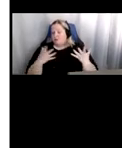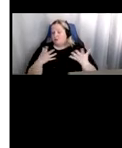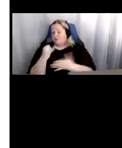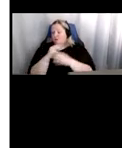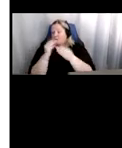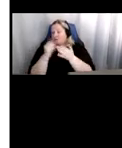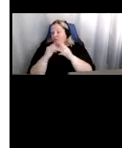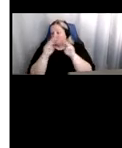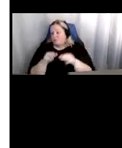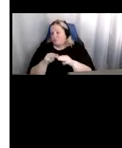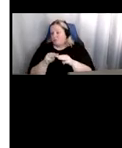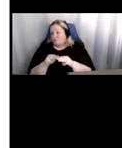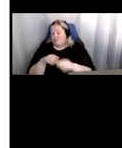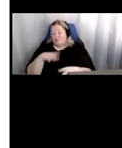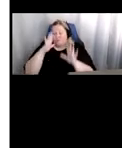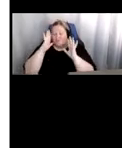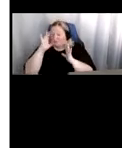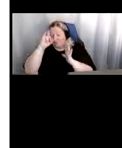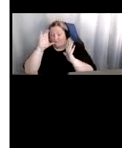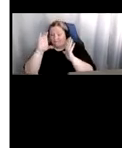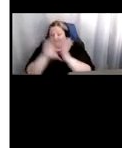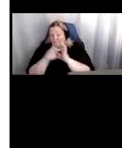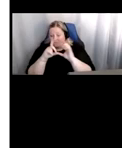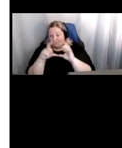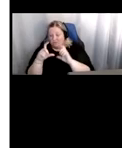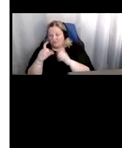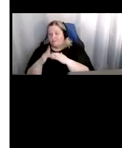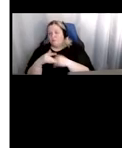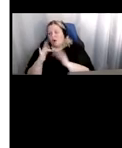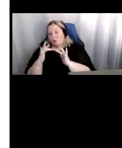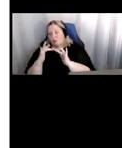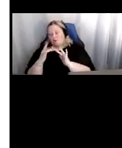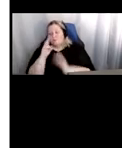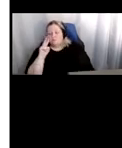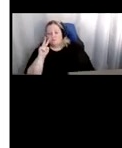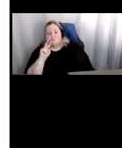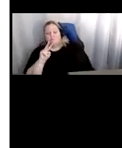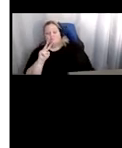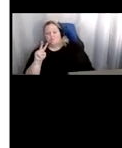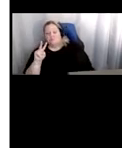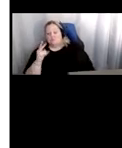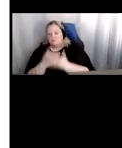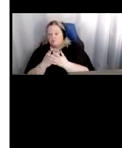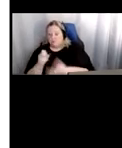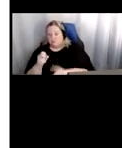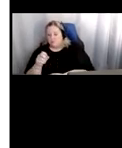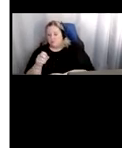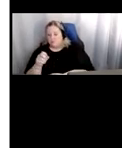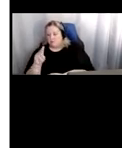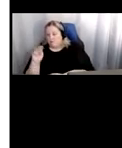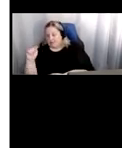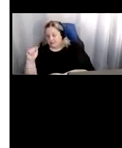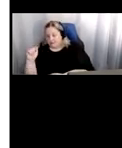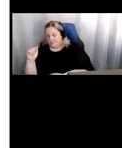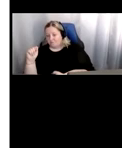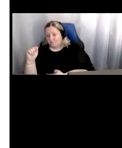in really high quality photos available for you online. Just some examples are the Museum of